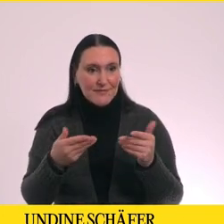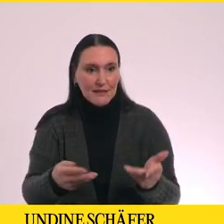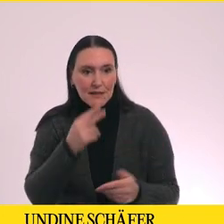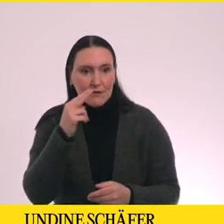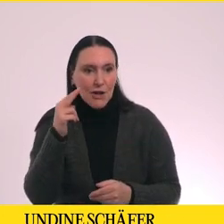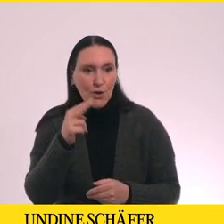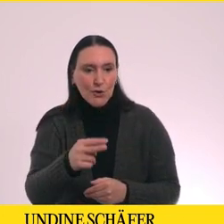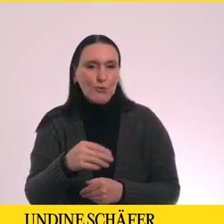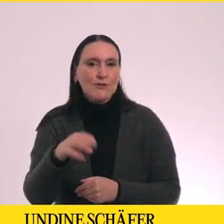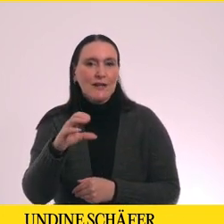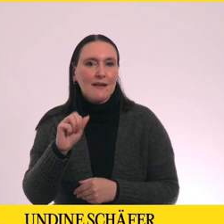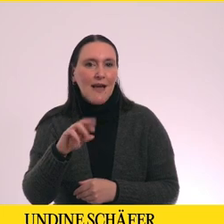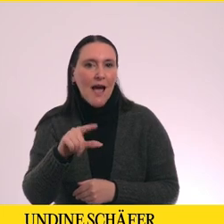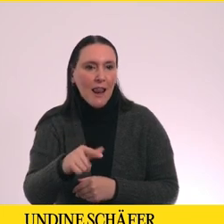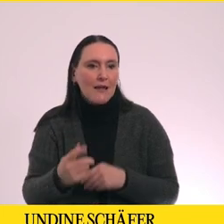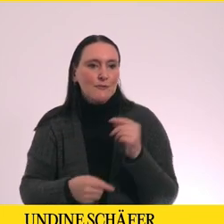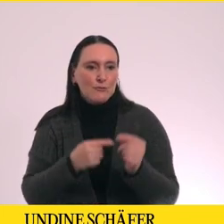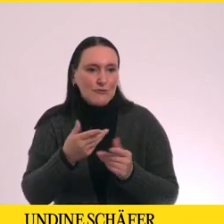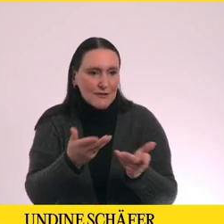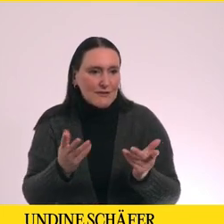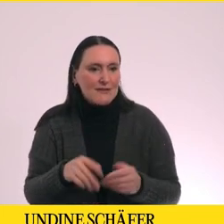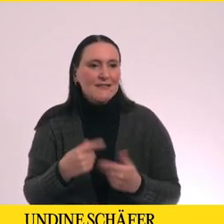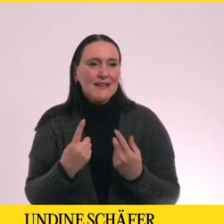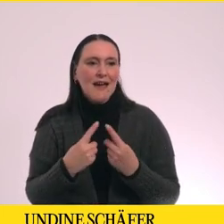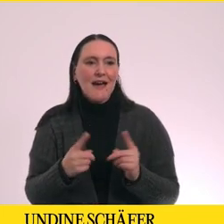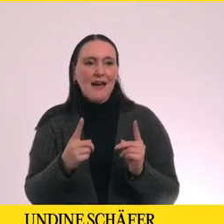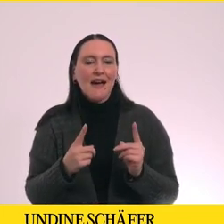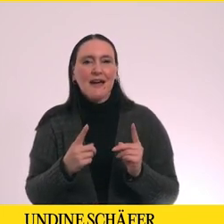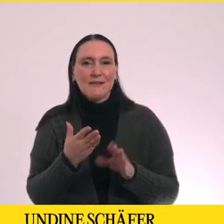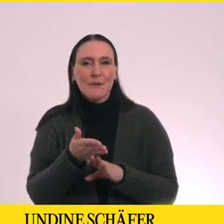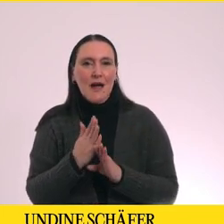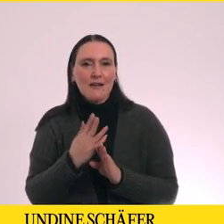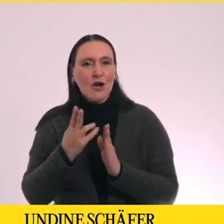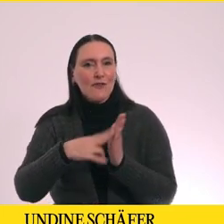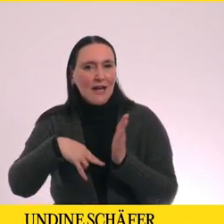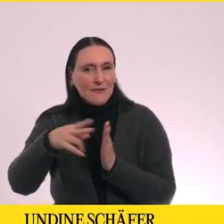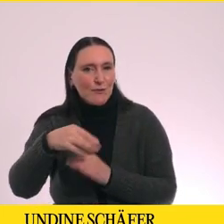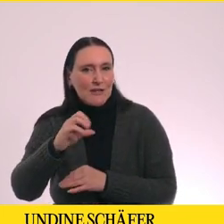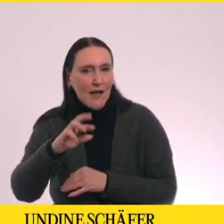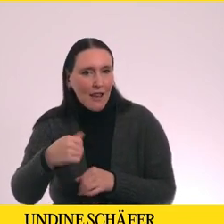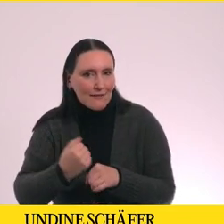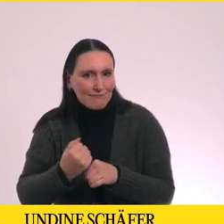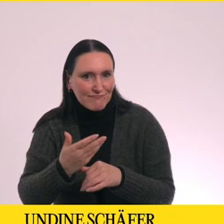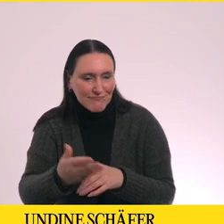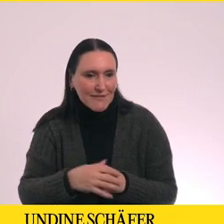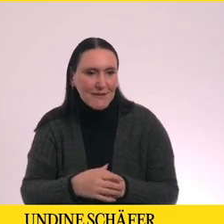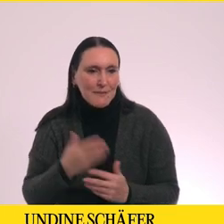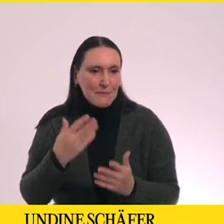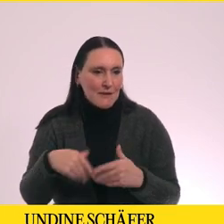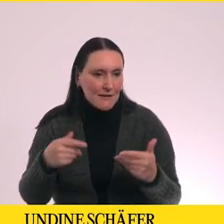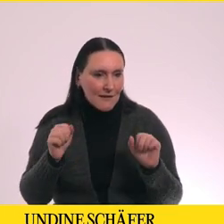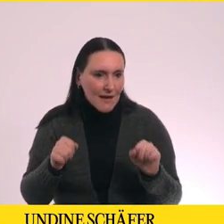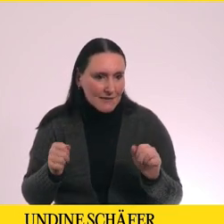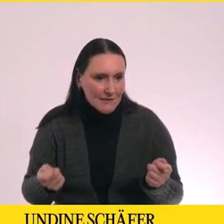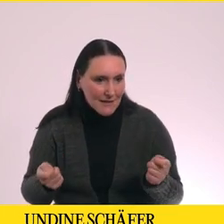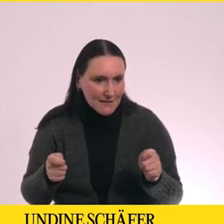during this conversation, which is obviously another part of the dialogue. So I wanted to